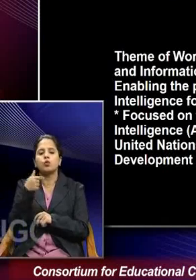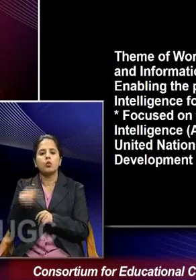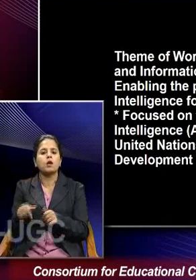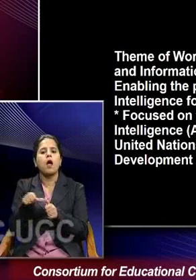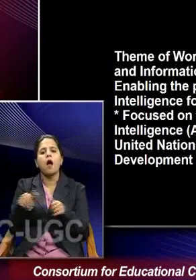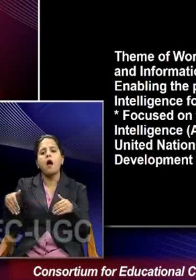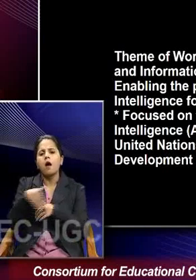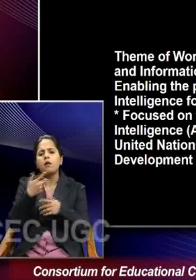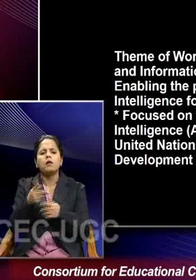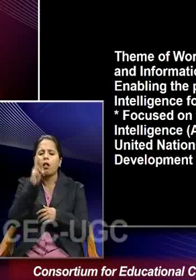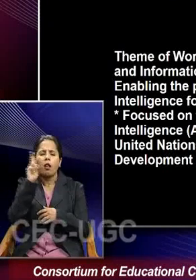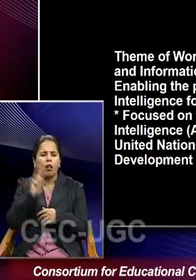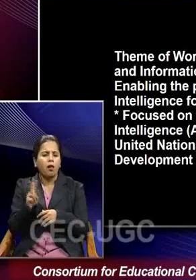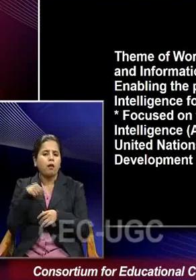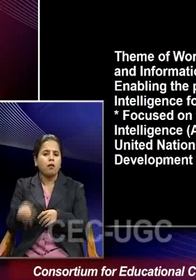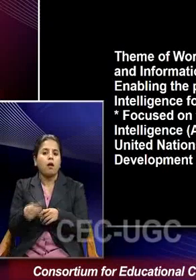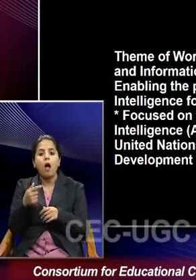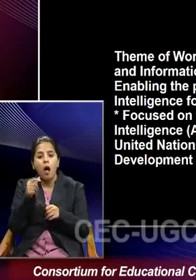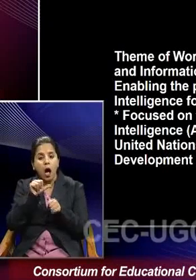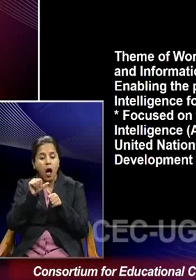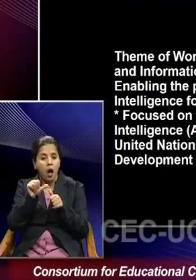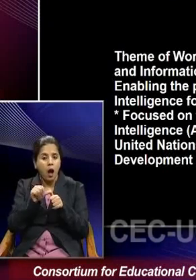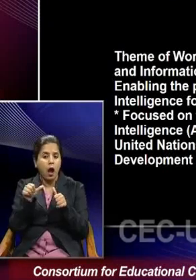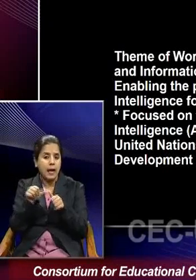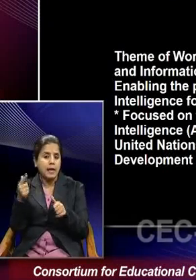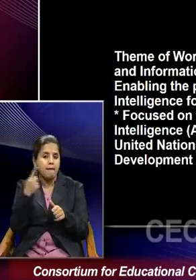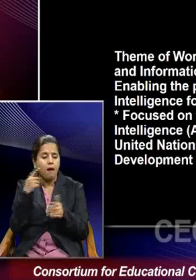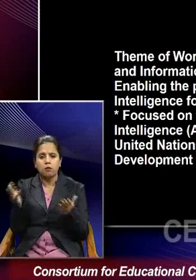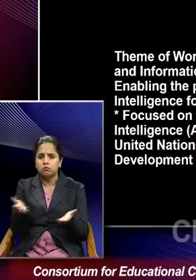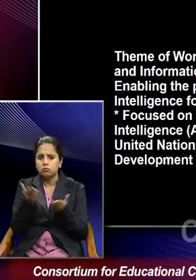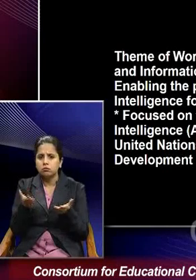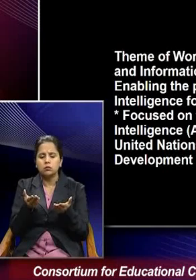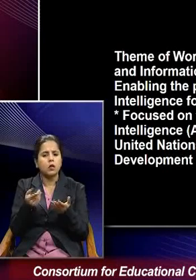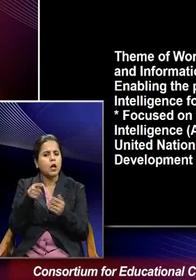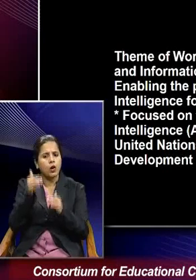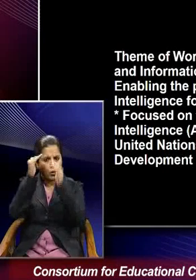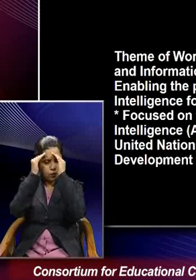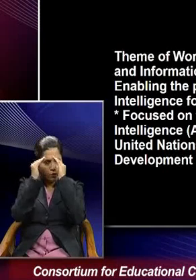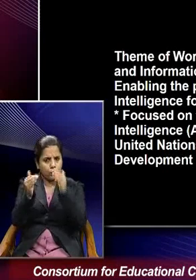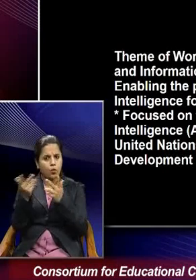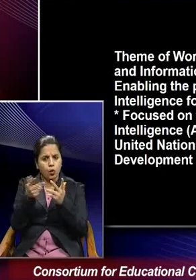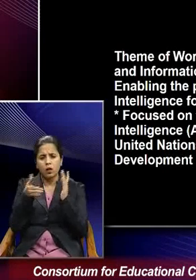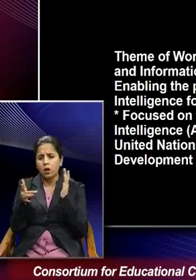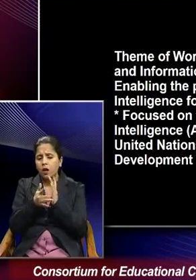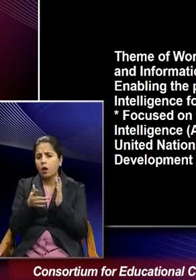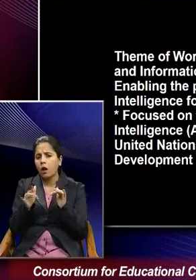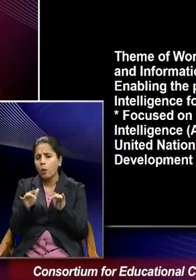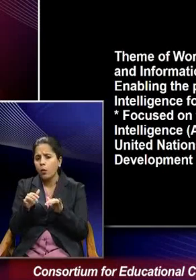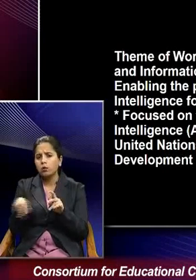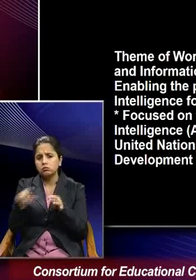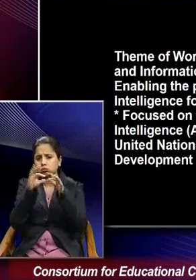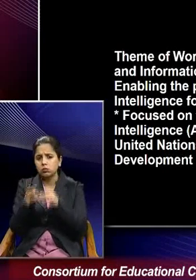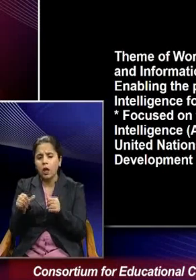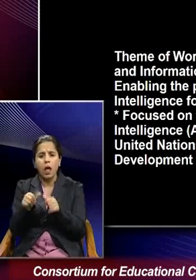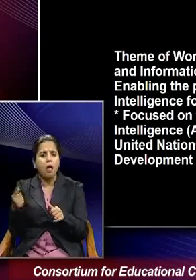artificial intelligence for all. It focused on the potential of artificial